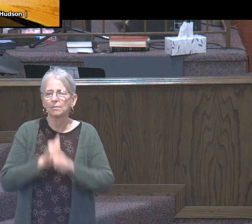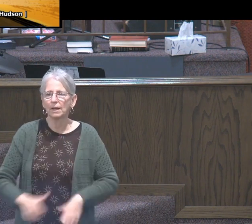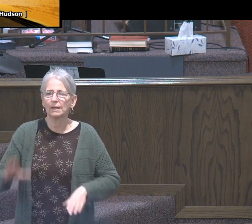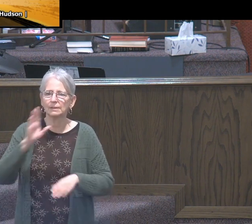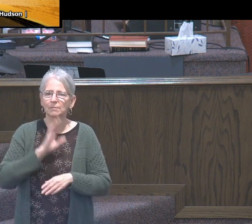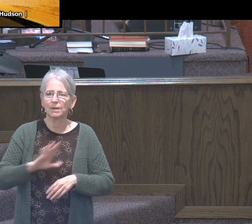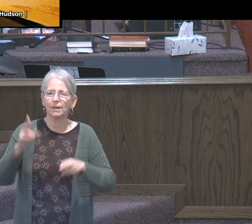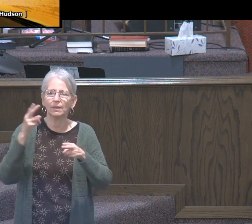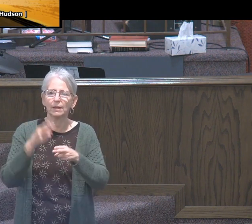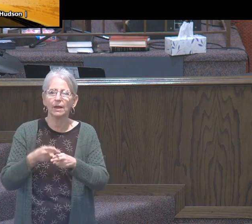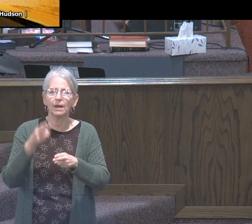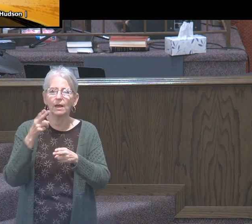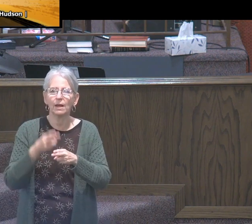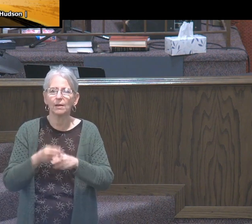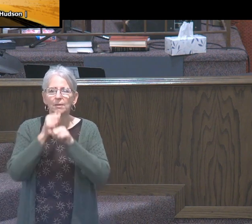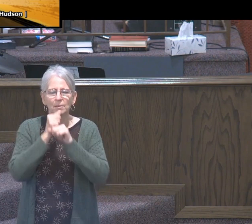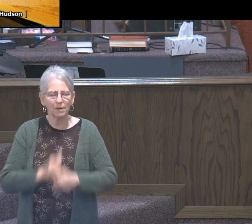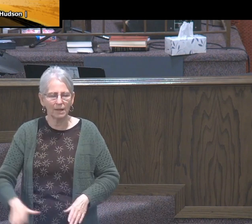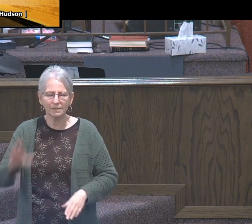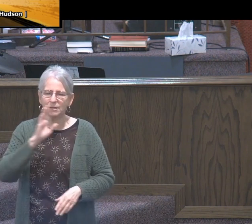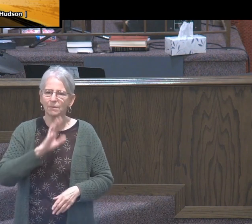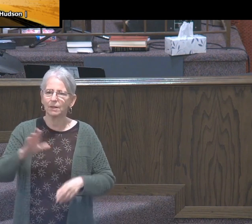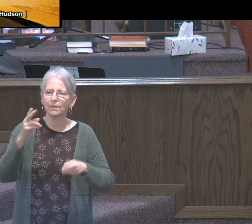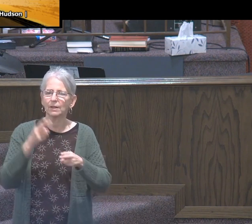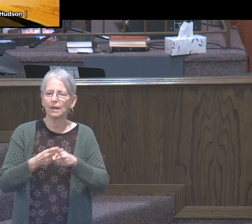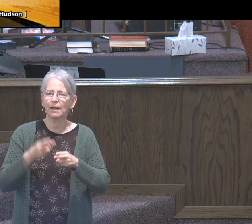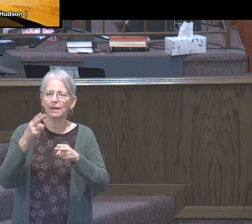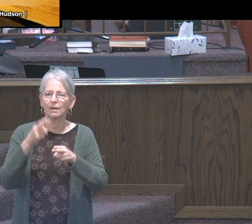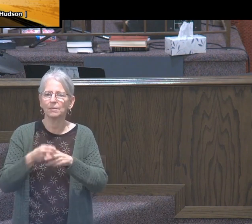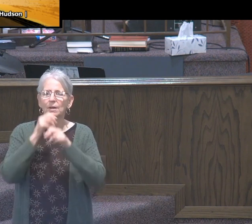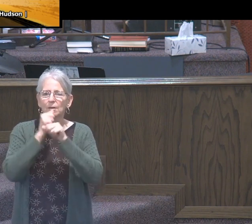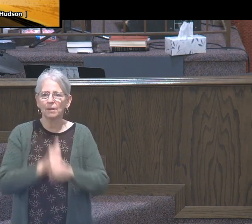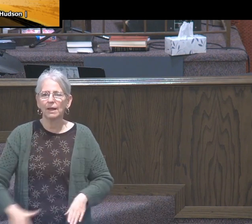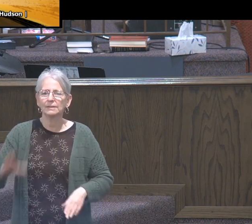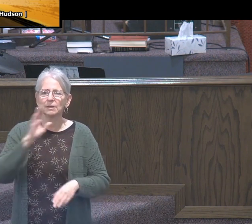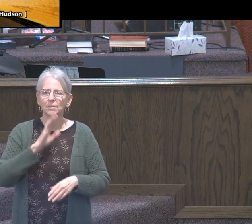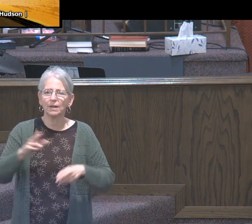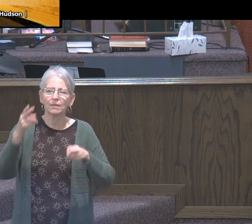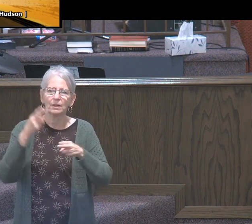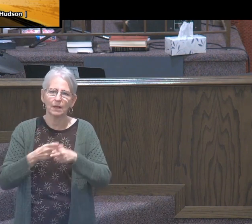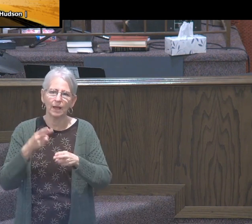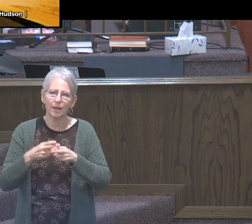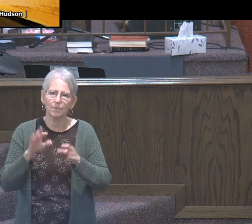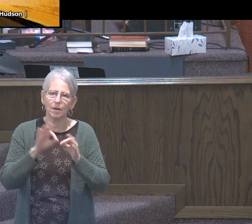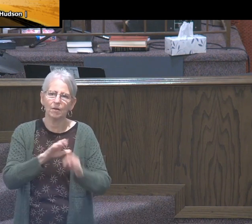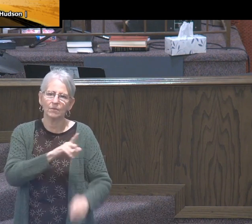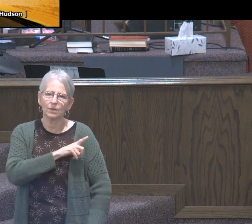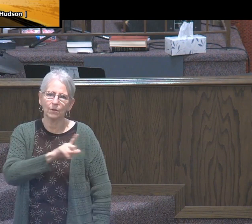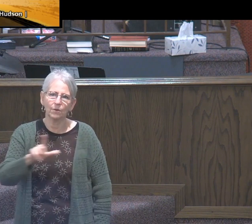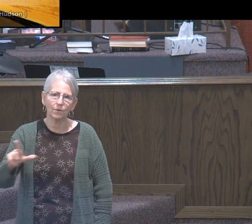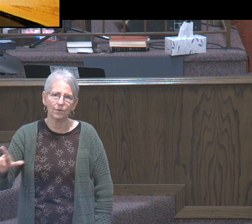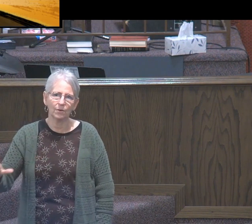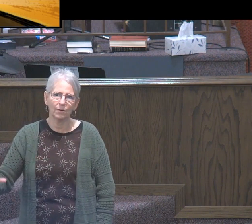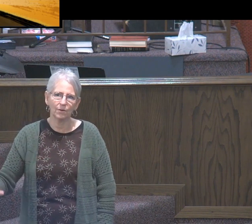Lord. Blessed be the name. Blessed be the name. Blessed be the name of the